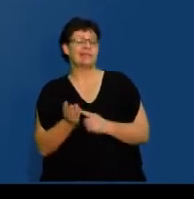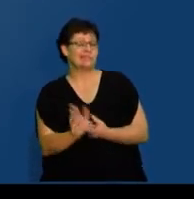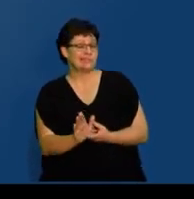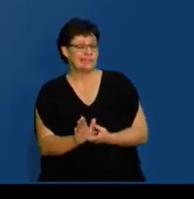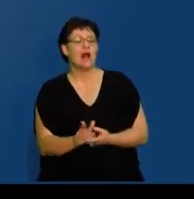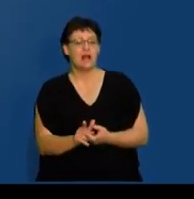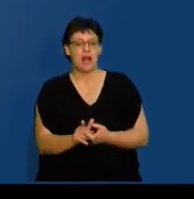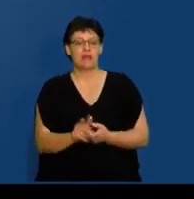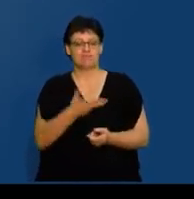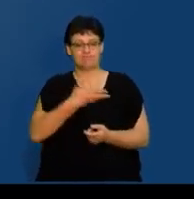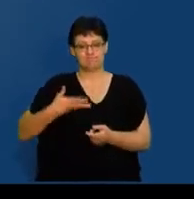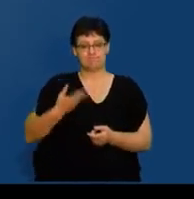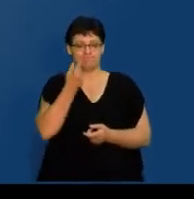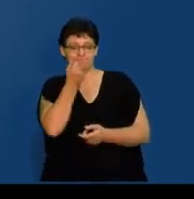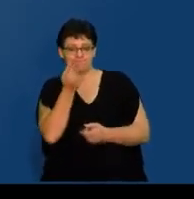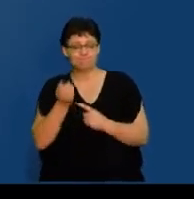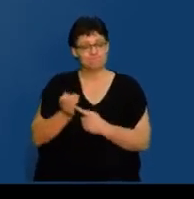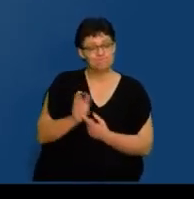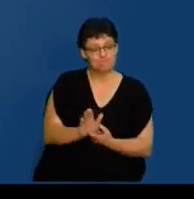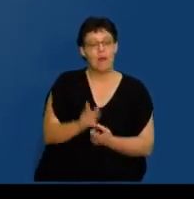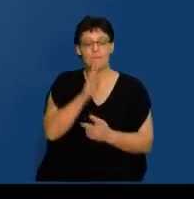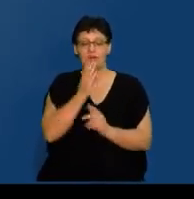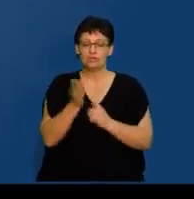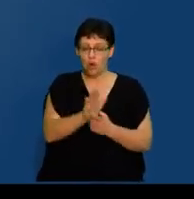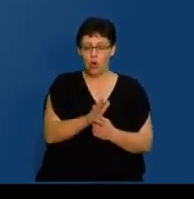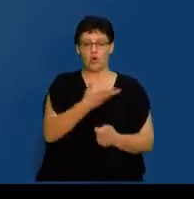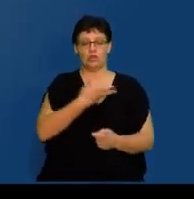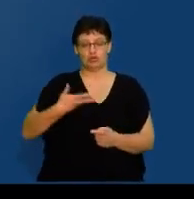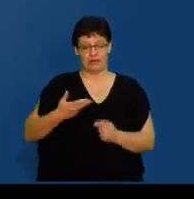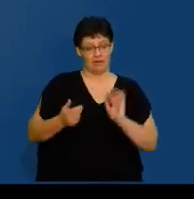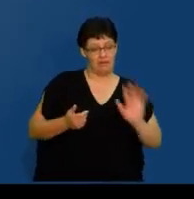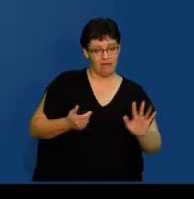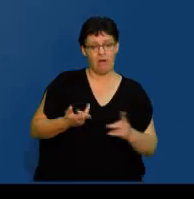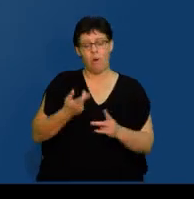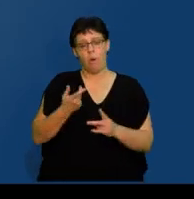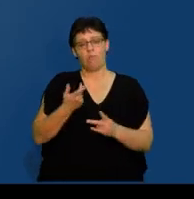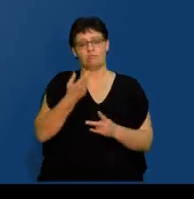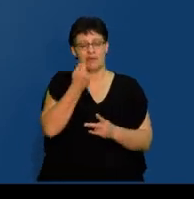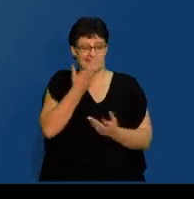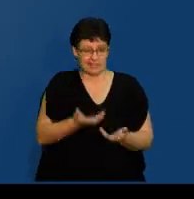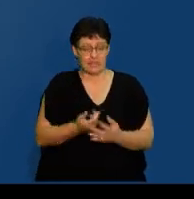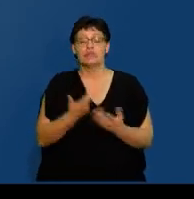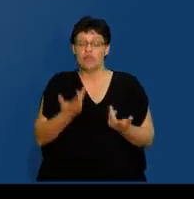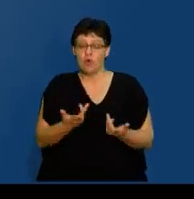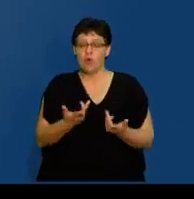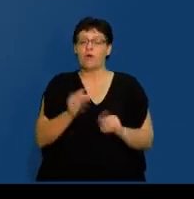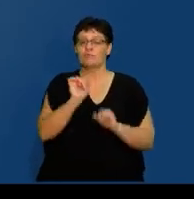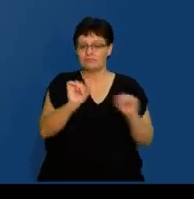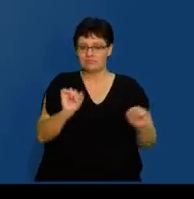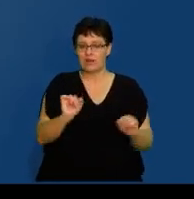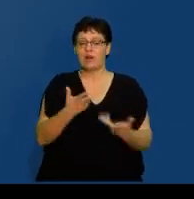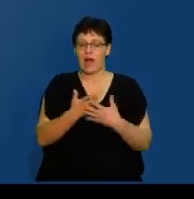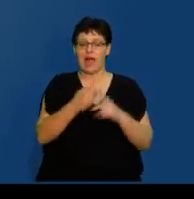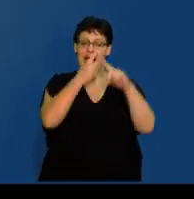inheritance of sex-linked characteristics, we've got to show the gender, and we know that the gender of individuals are indicated using the letters X